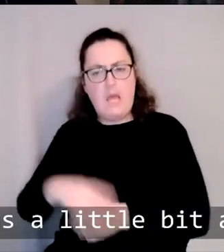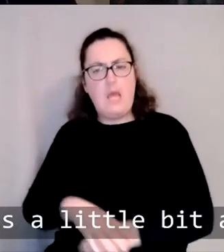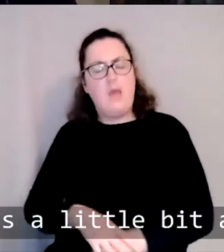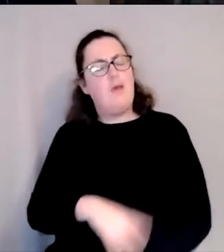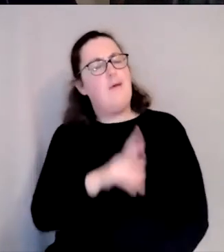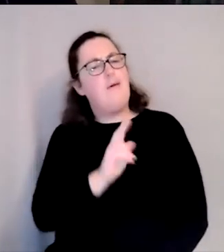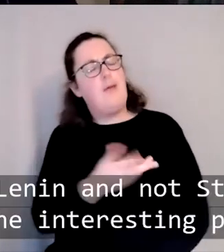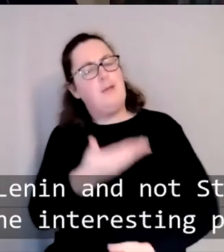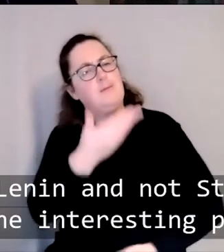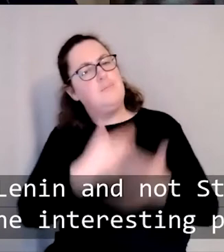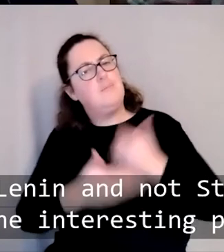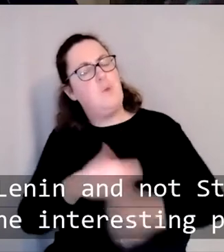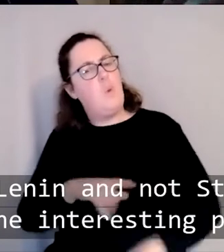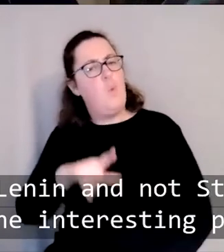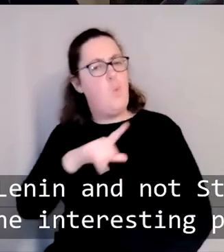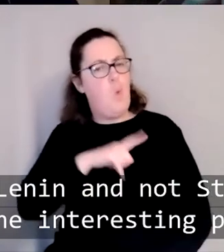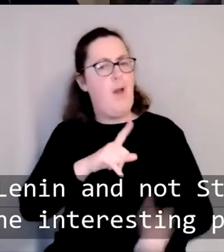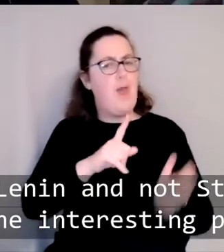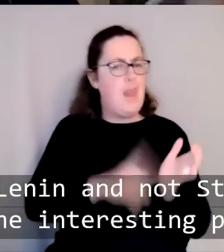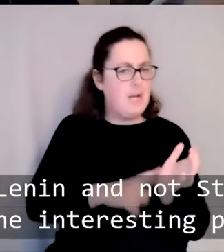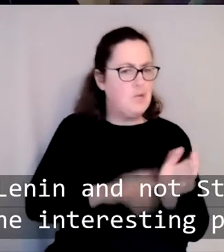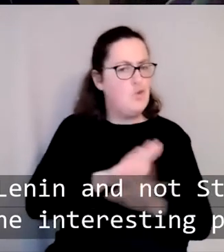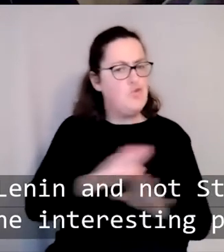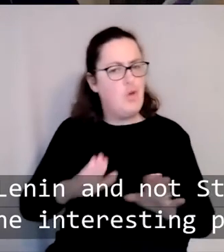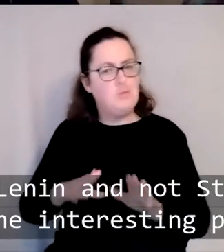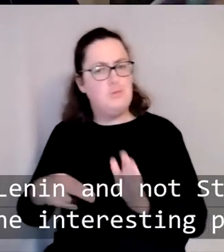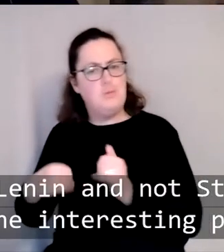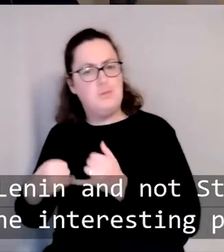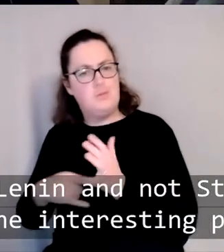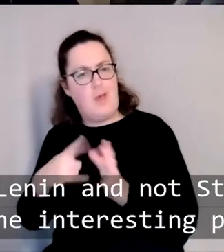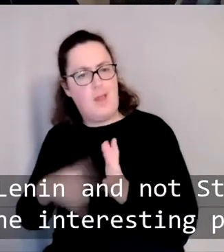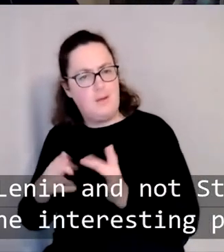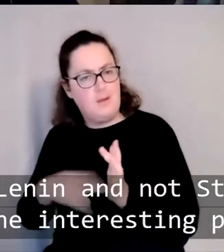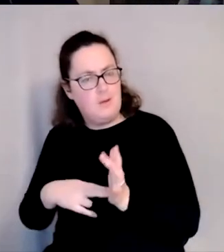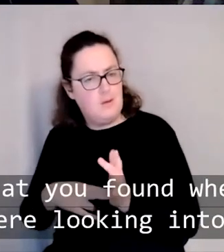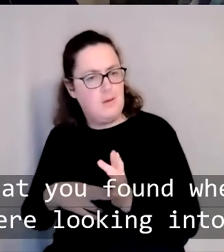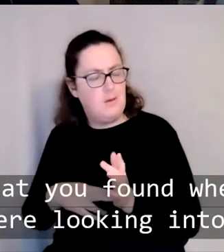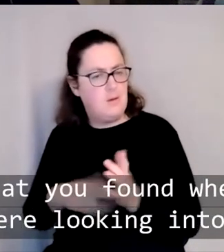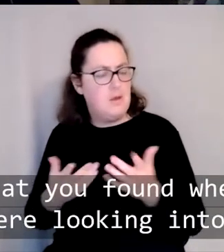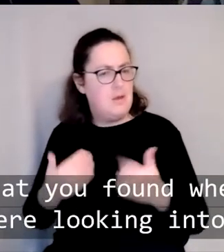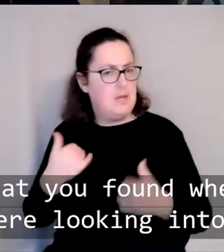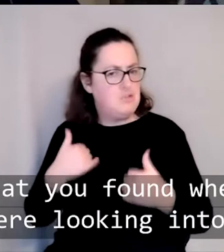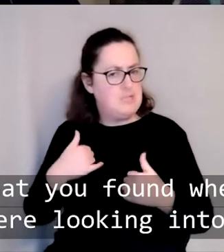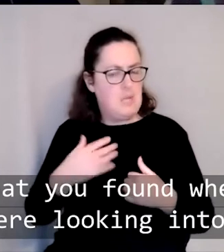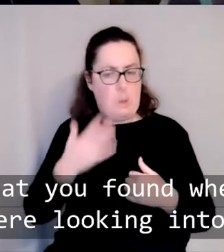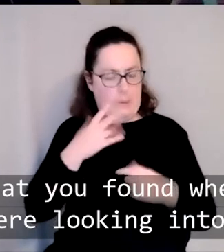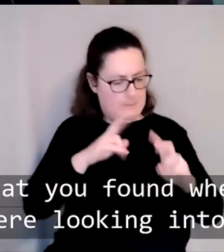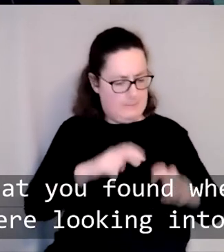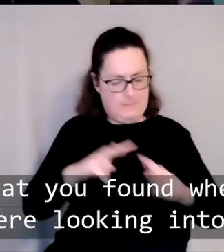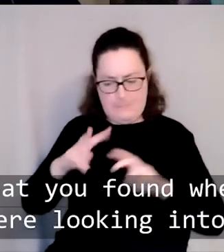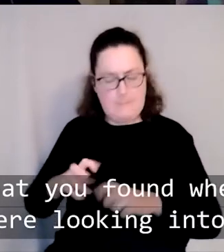bit again, the why Lenin and not Stalin, and why the interesting pieces that you found when you were looking into